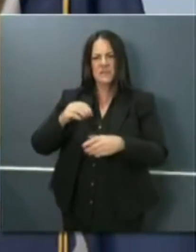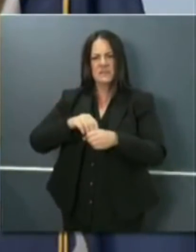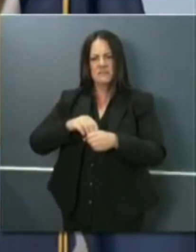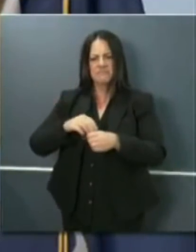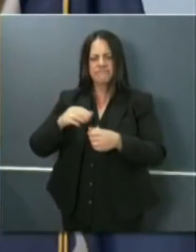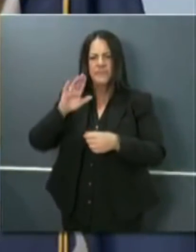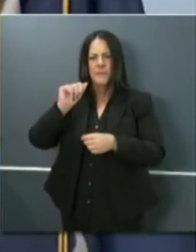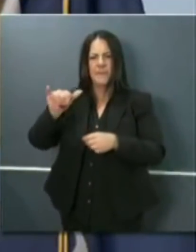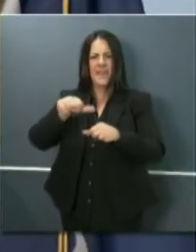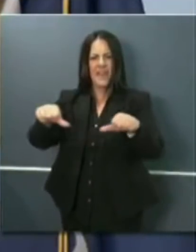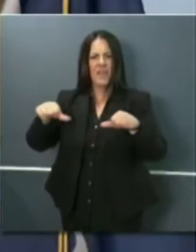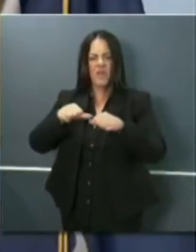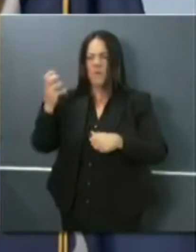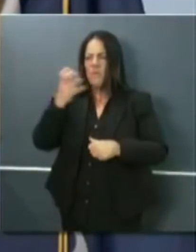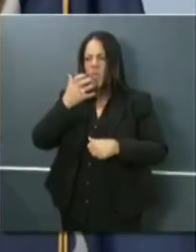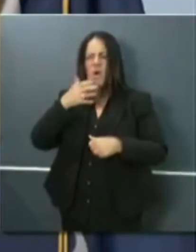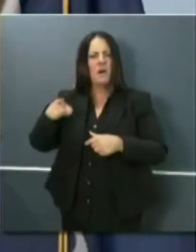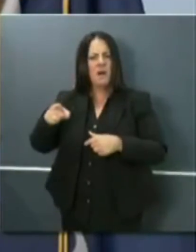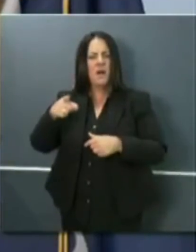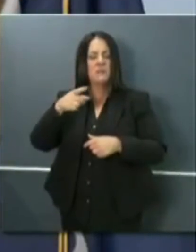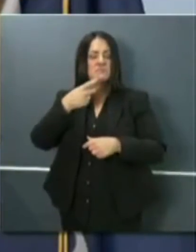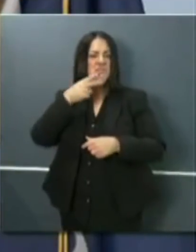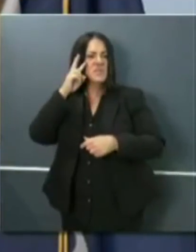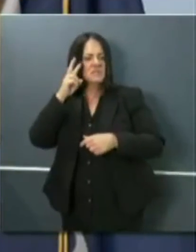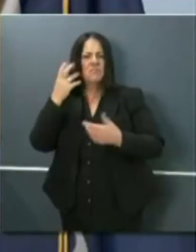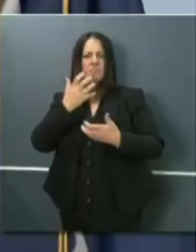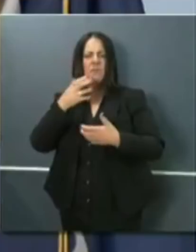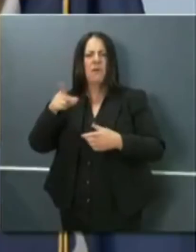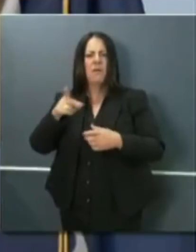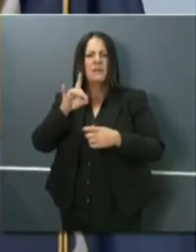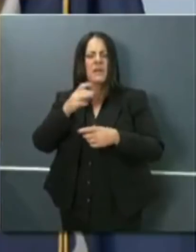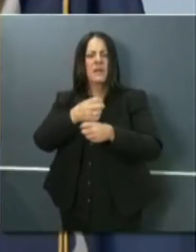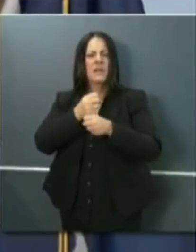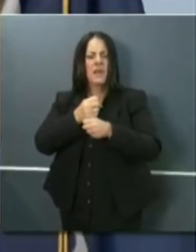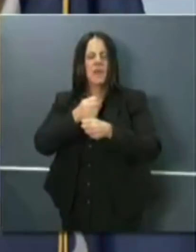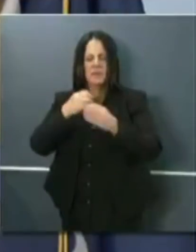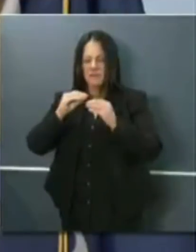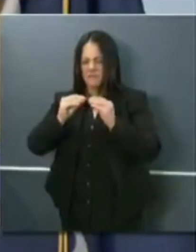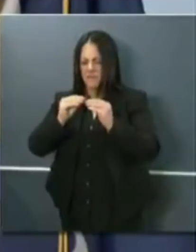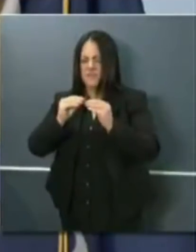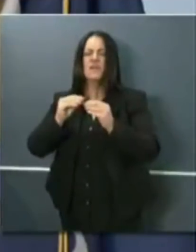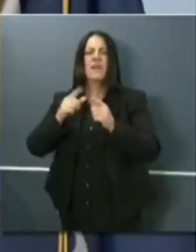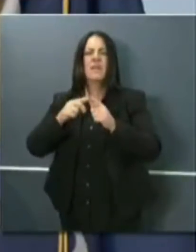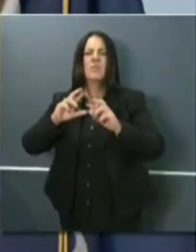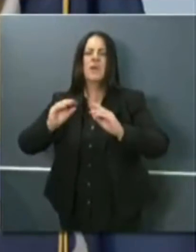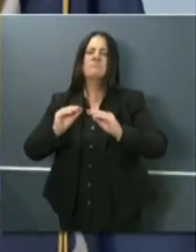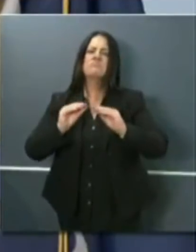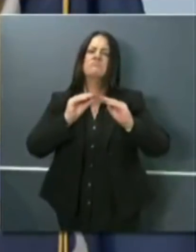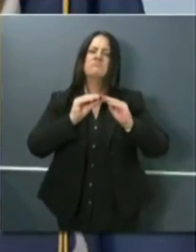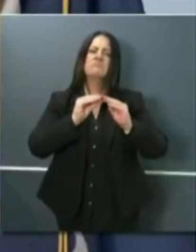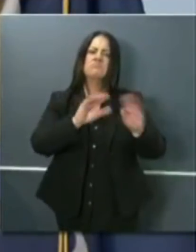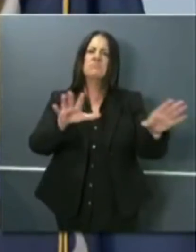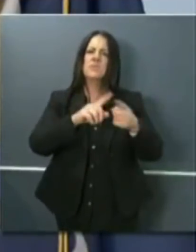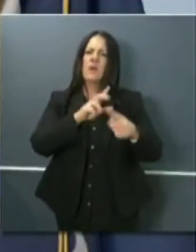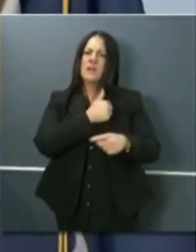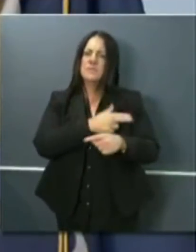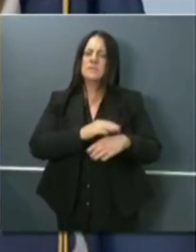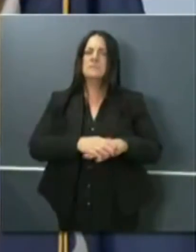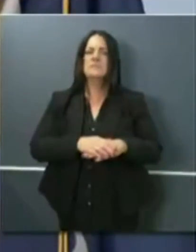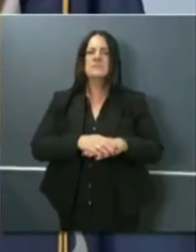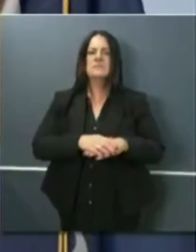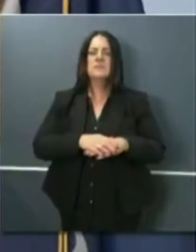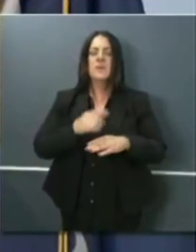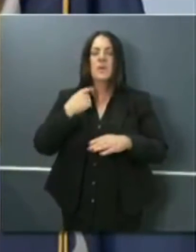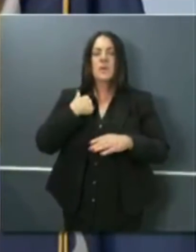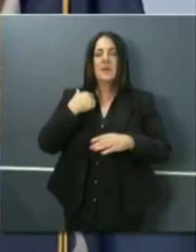equipment. I just mentioned a few days ago that our community college system, they found 192 ventilators, not all of them in